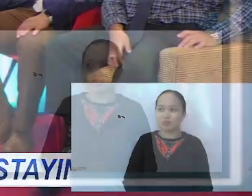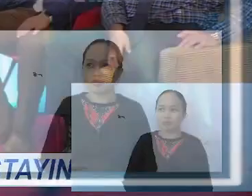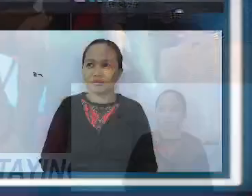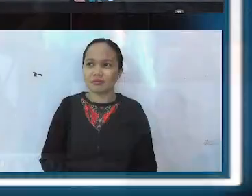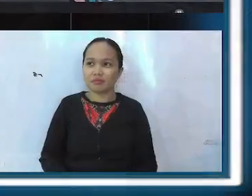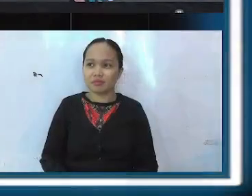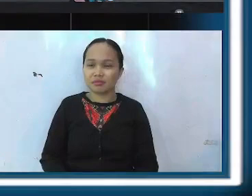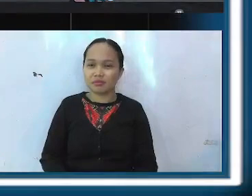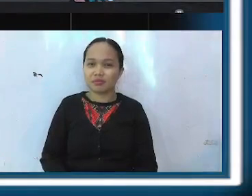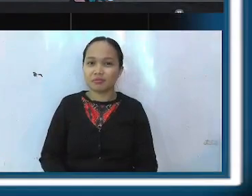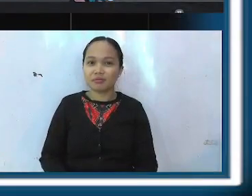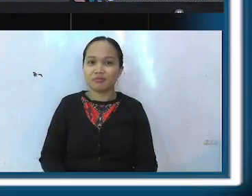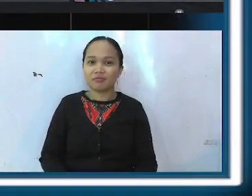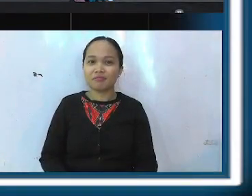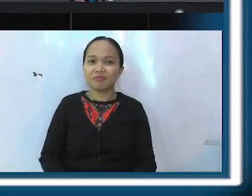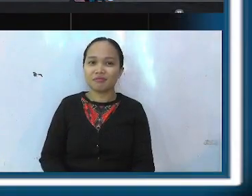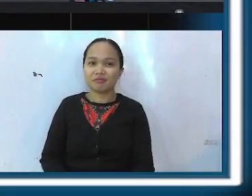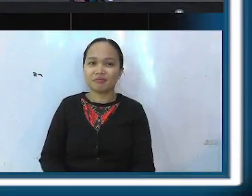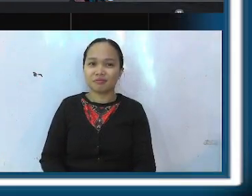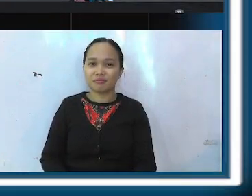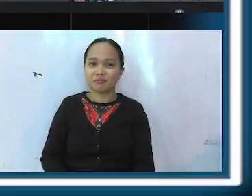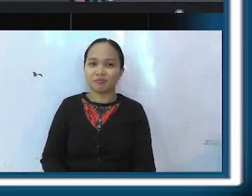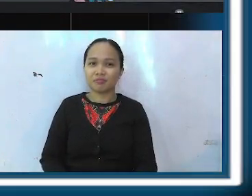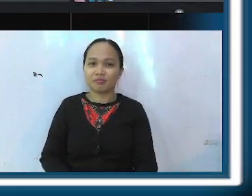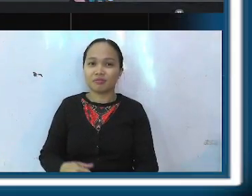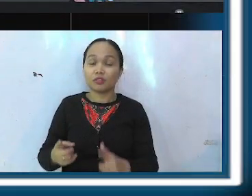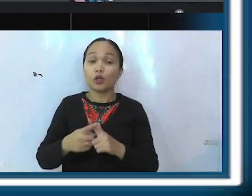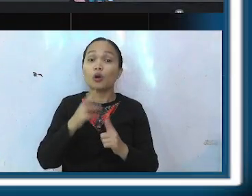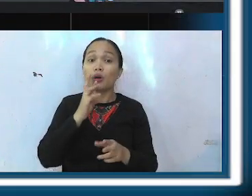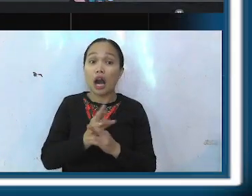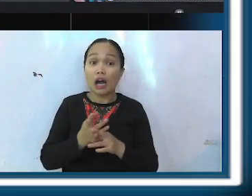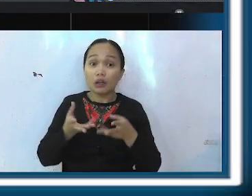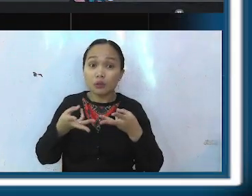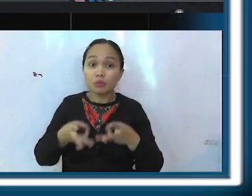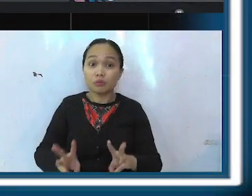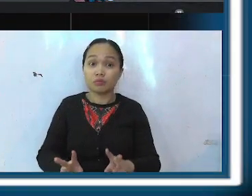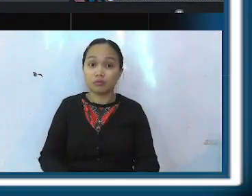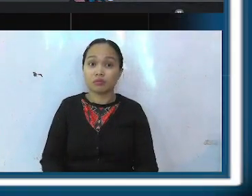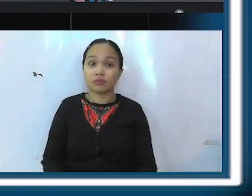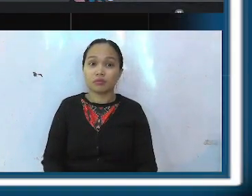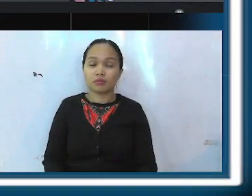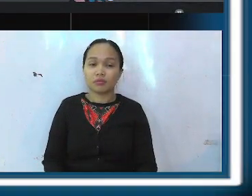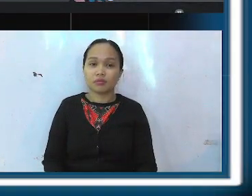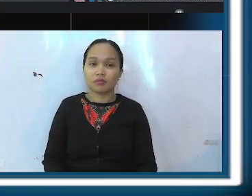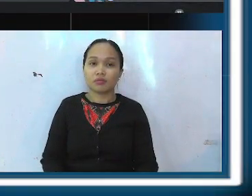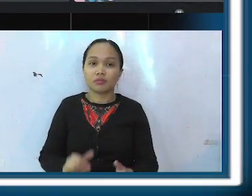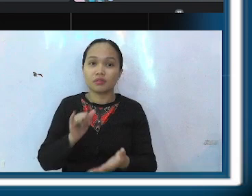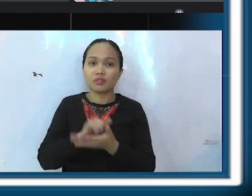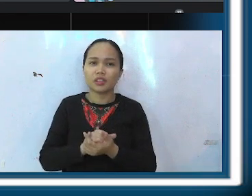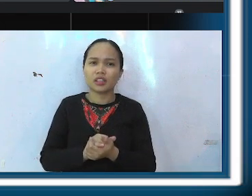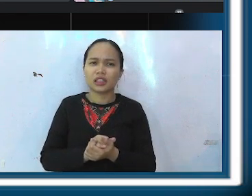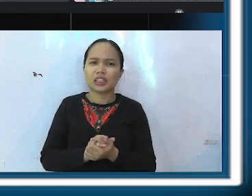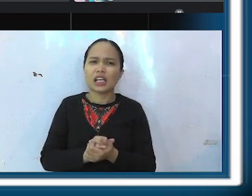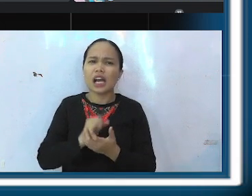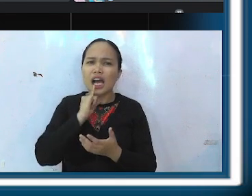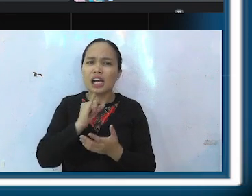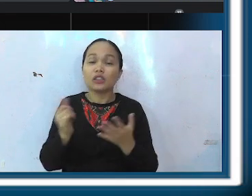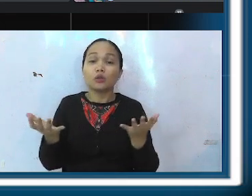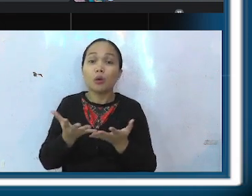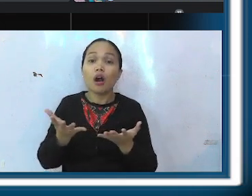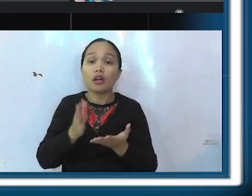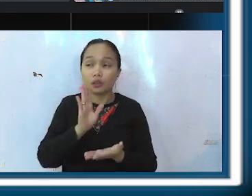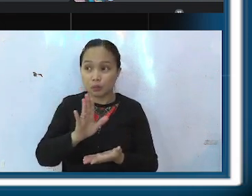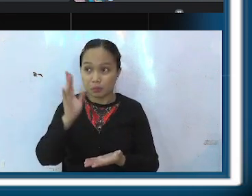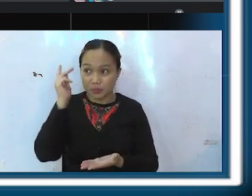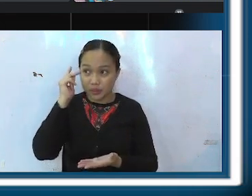it bounces. It will bounce you back over into the right, onto the track. You know, that is what your pastor is.